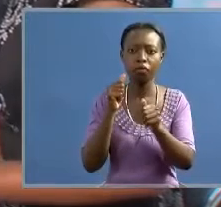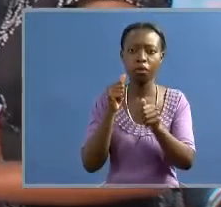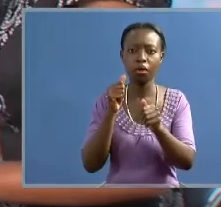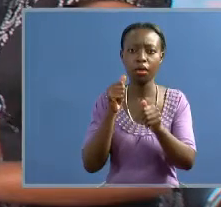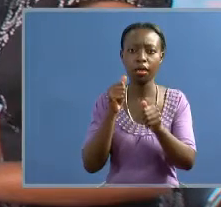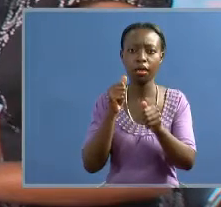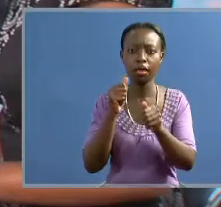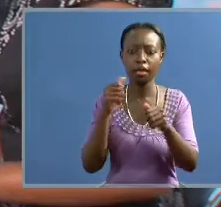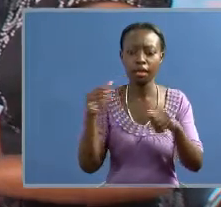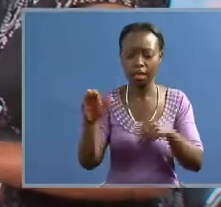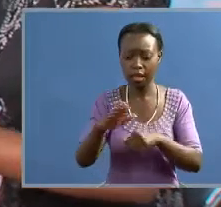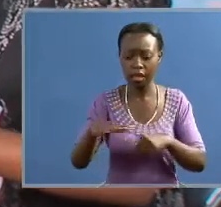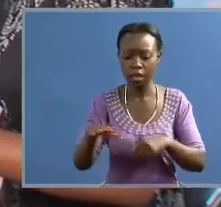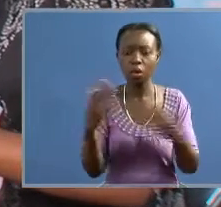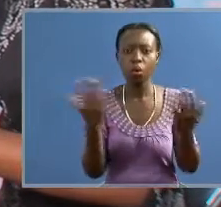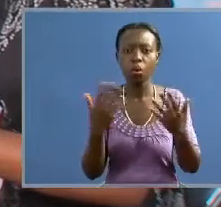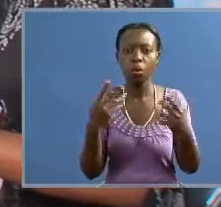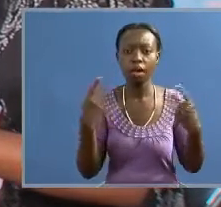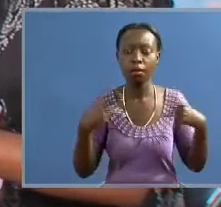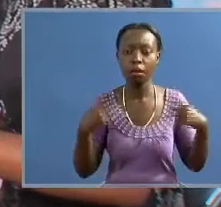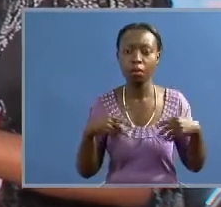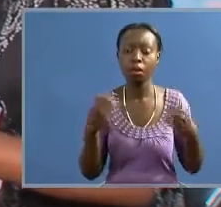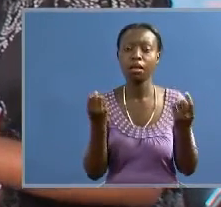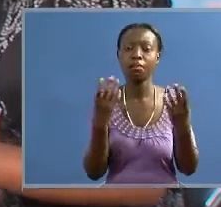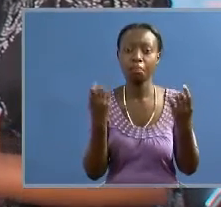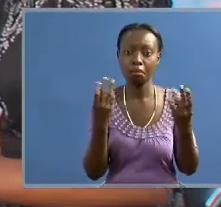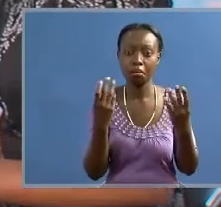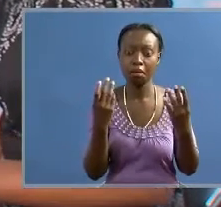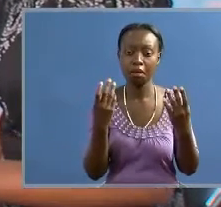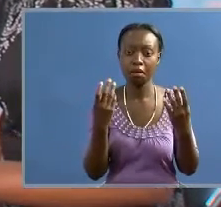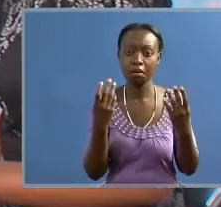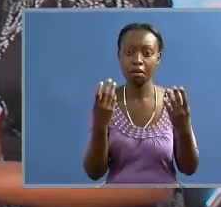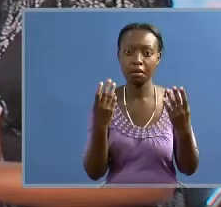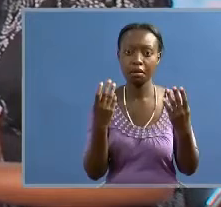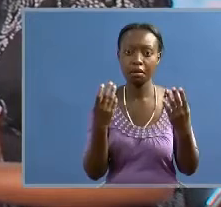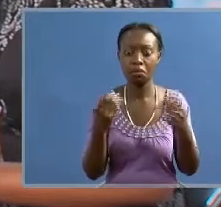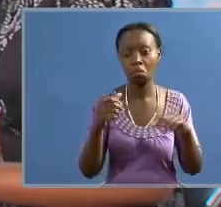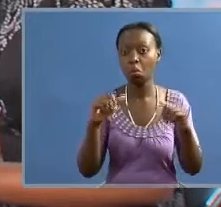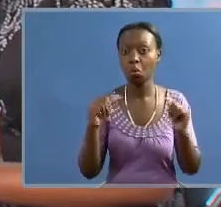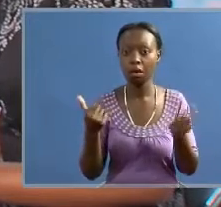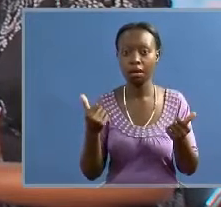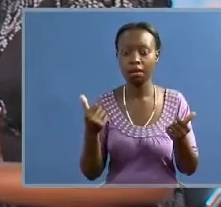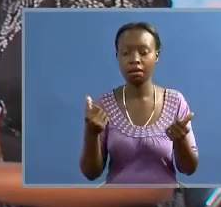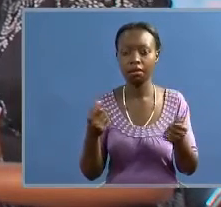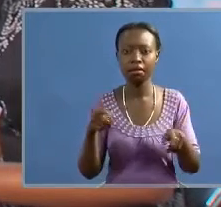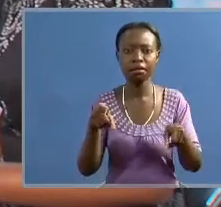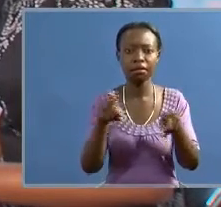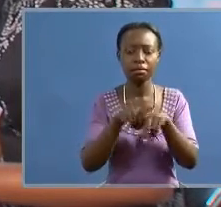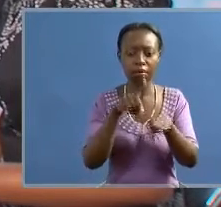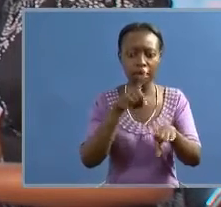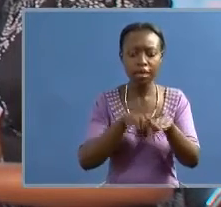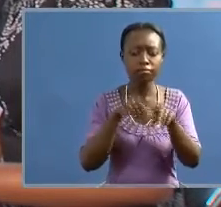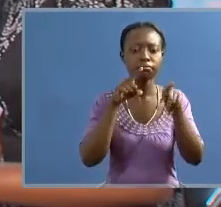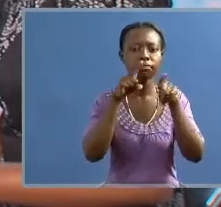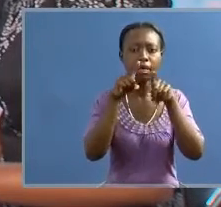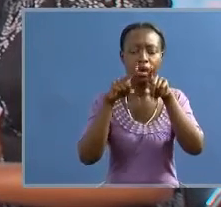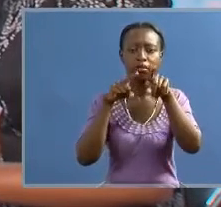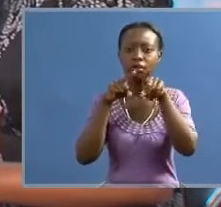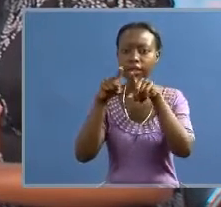of them. Right. When you are traveling in the matatus and so on and so forth, they should have disinfectants